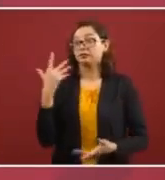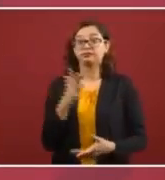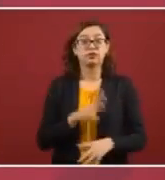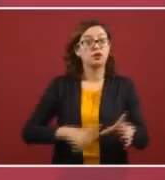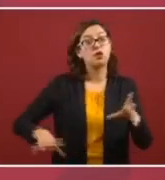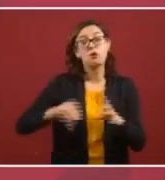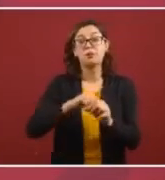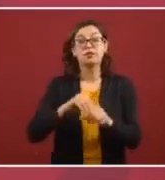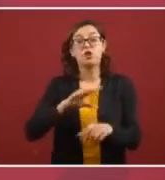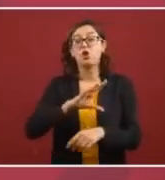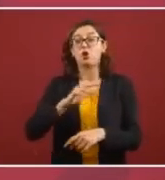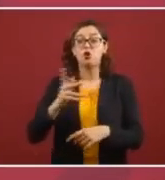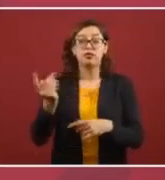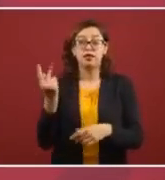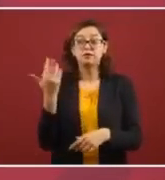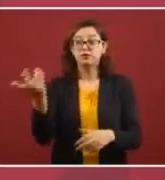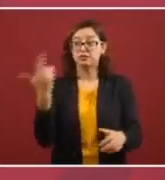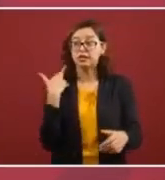almost all of them.